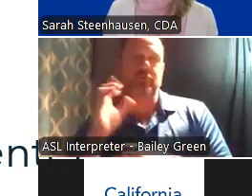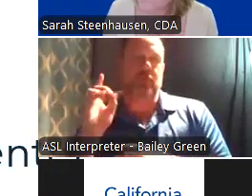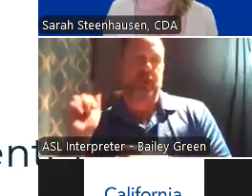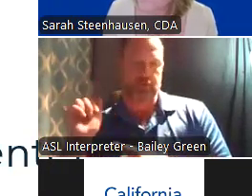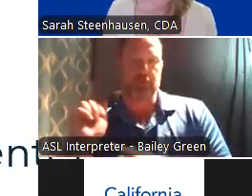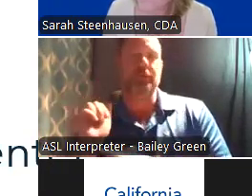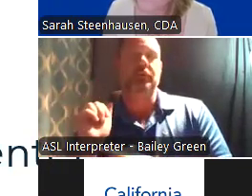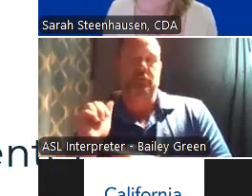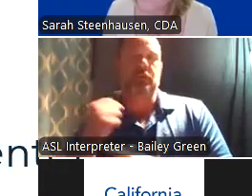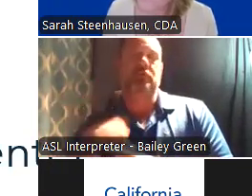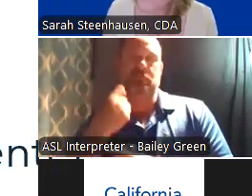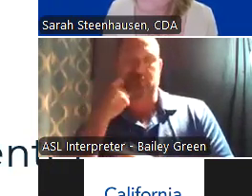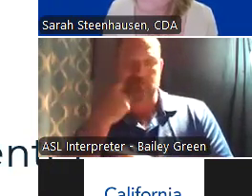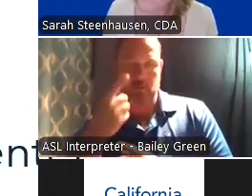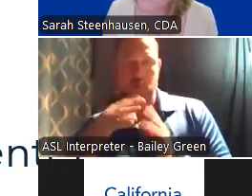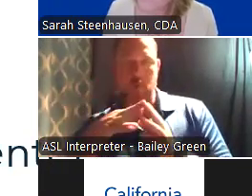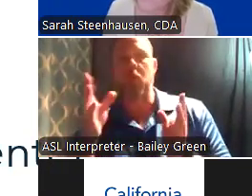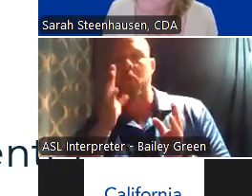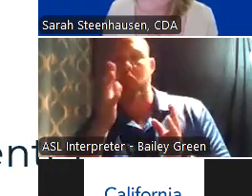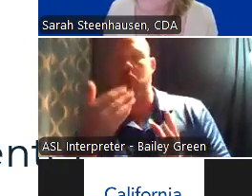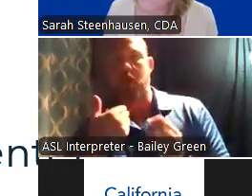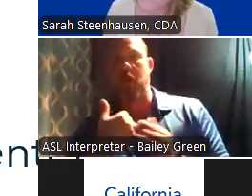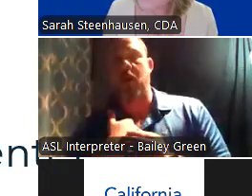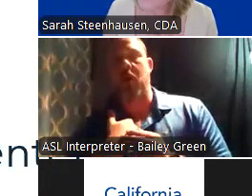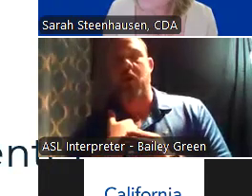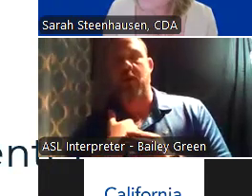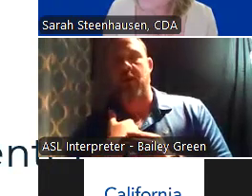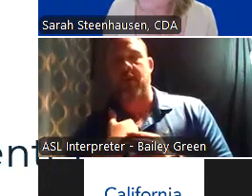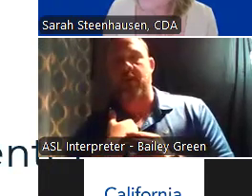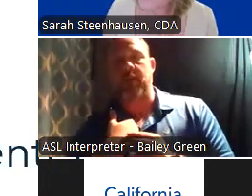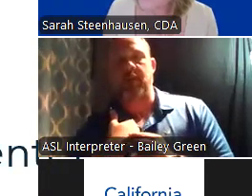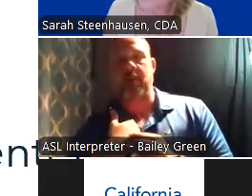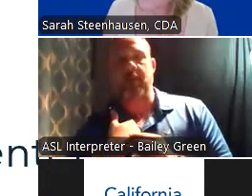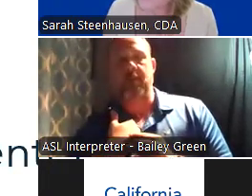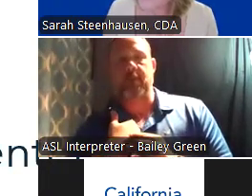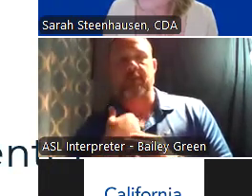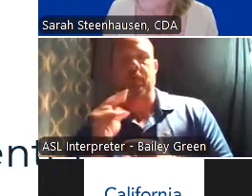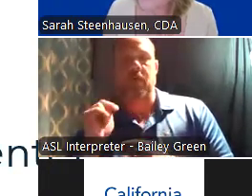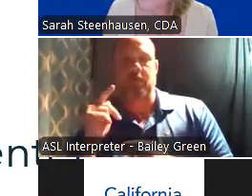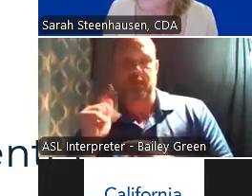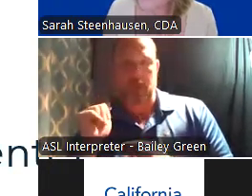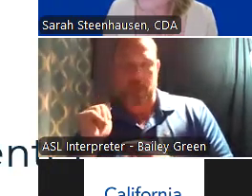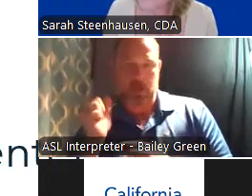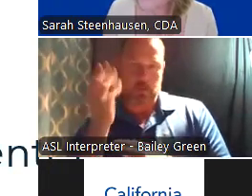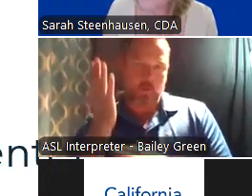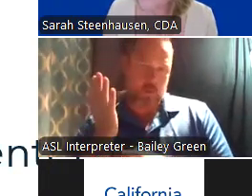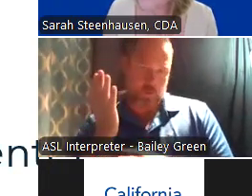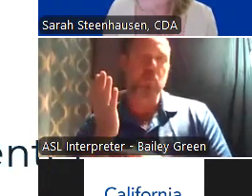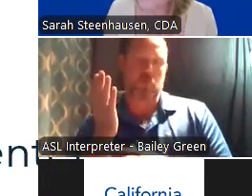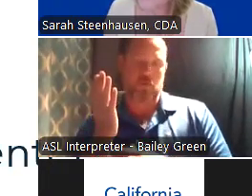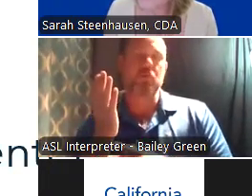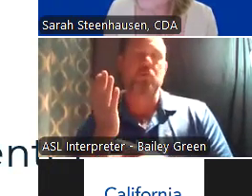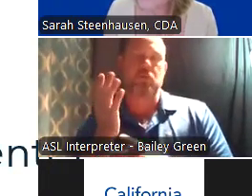earlier when I did some opening remarks that we're going to have the MPA stakeholder committees,